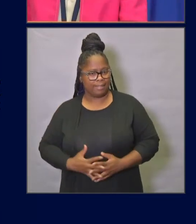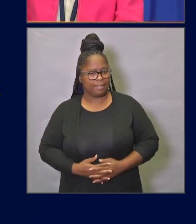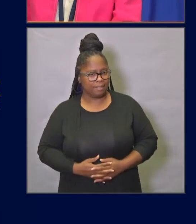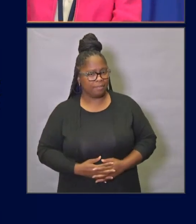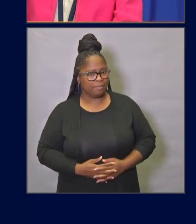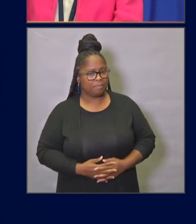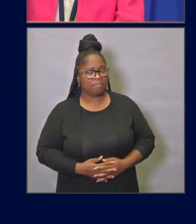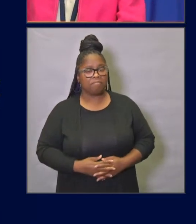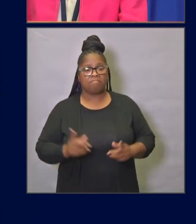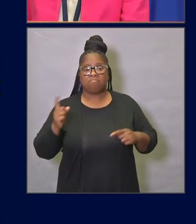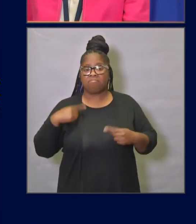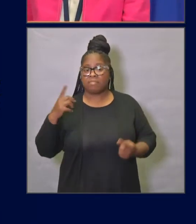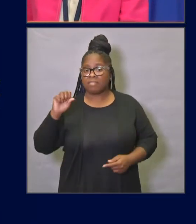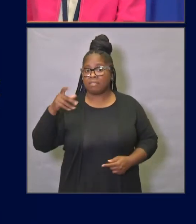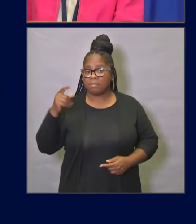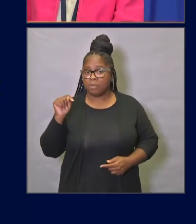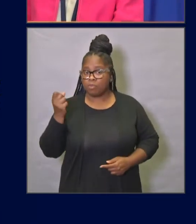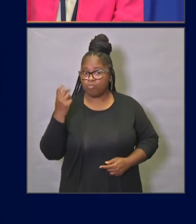of September 12th,